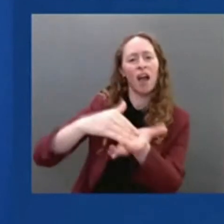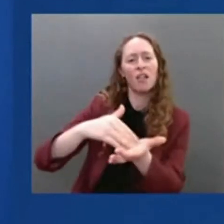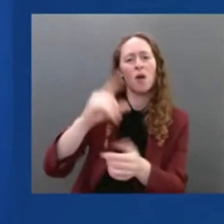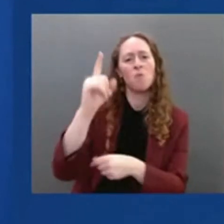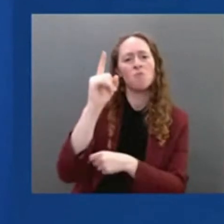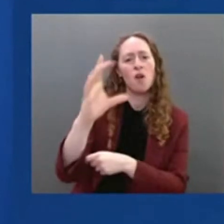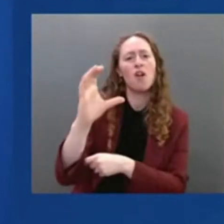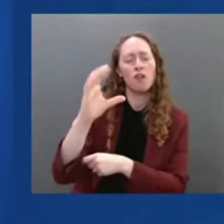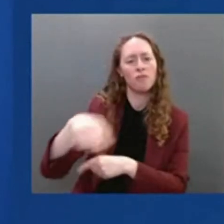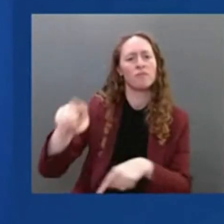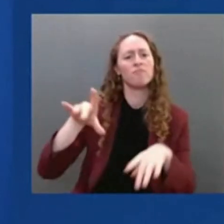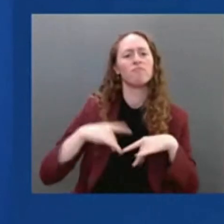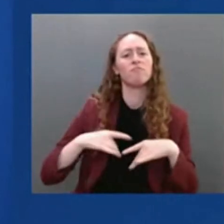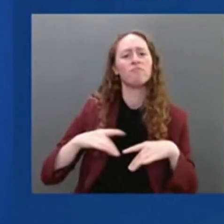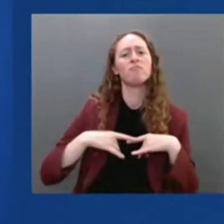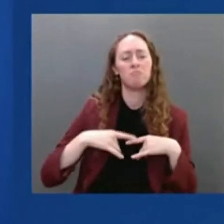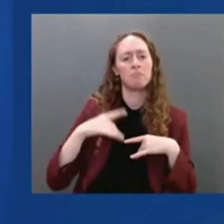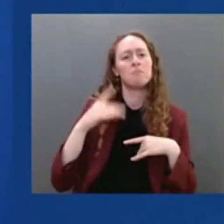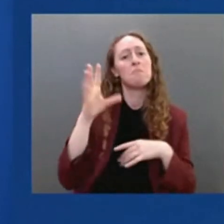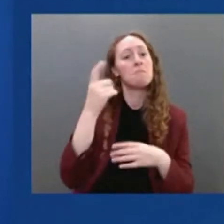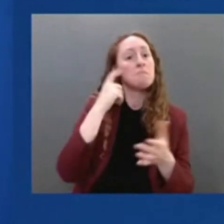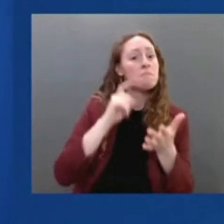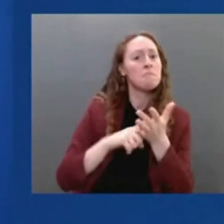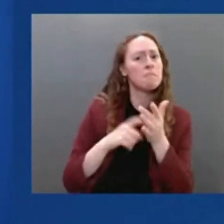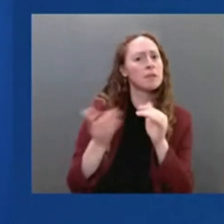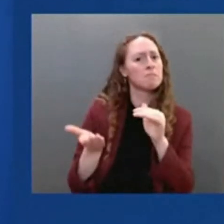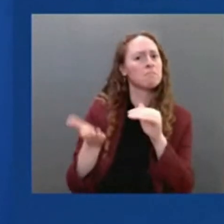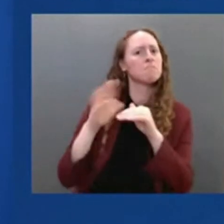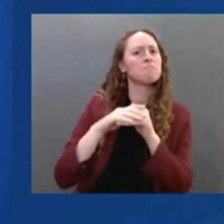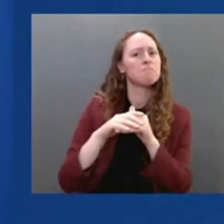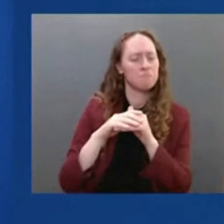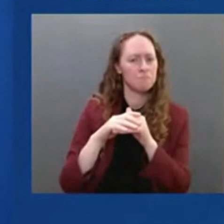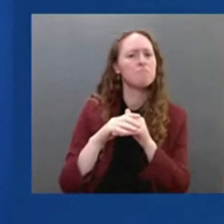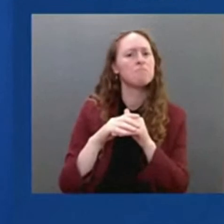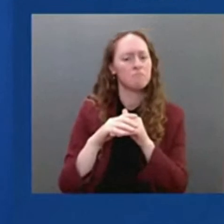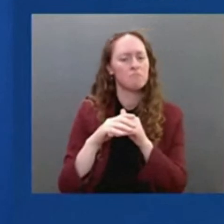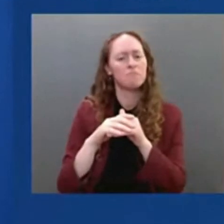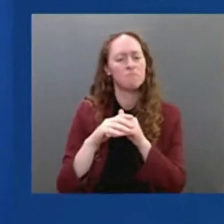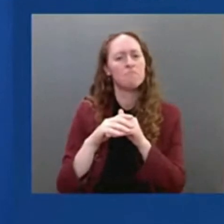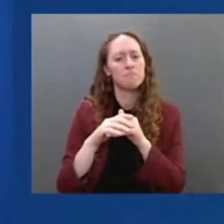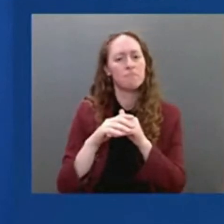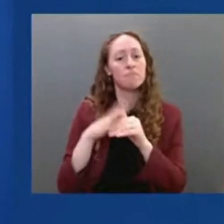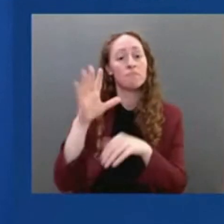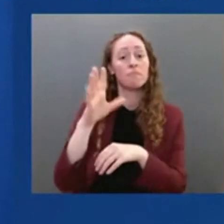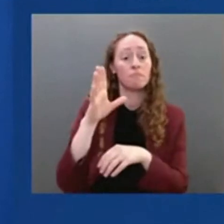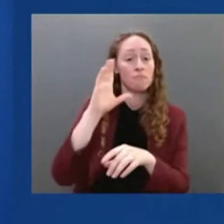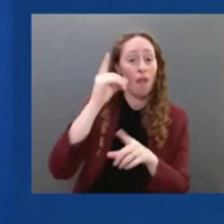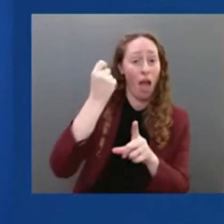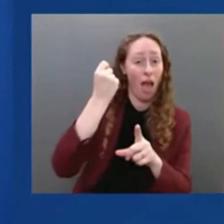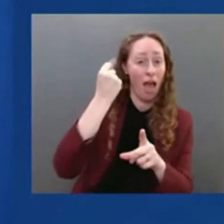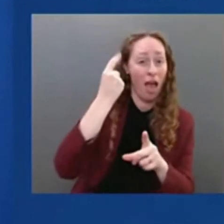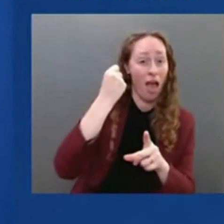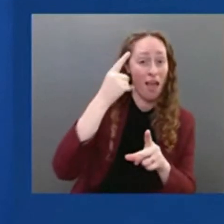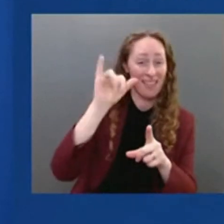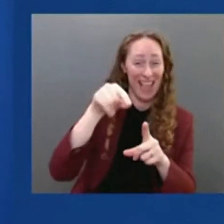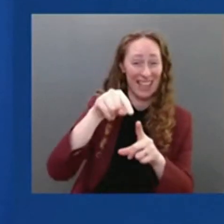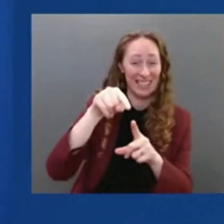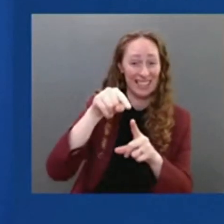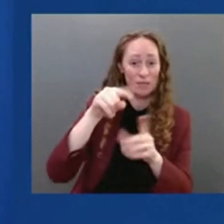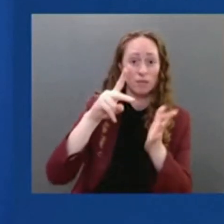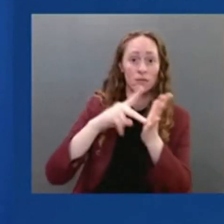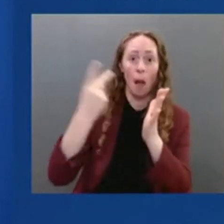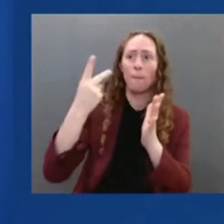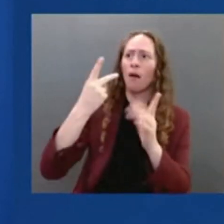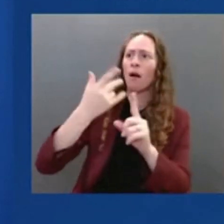week over week, it does represent a doubling of hospital admissions since early May. The 7-day average of